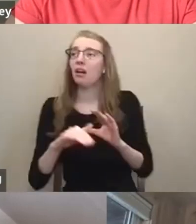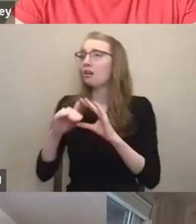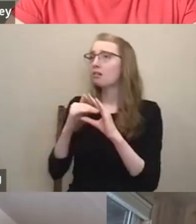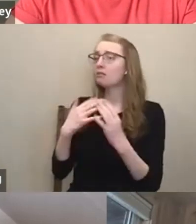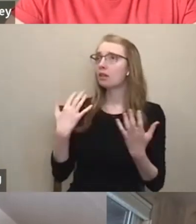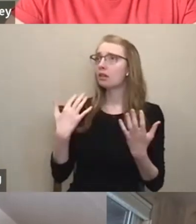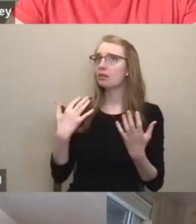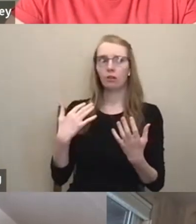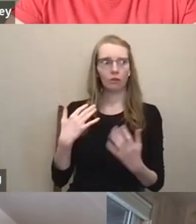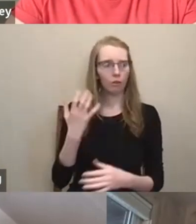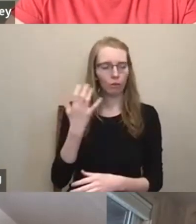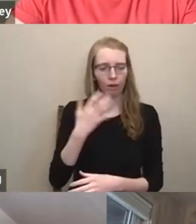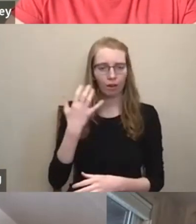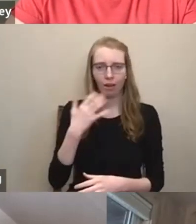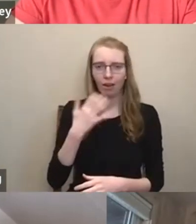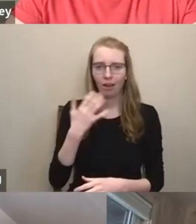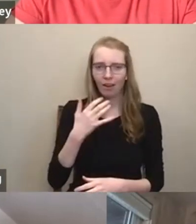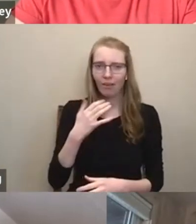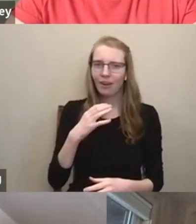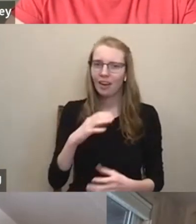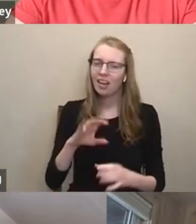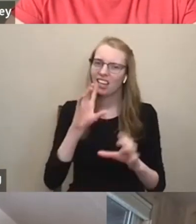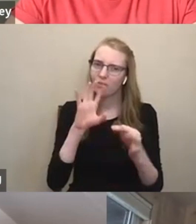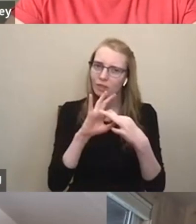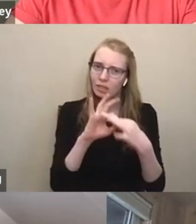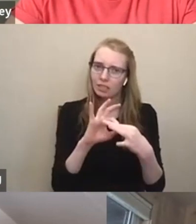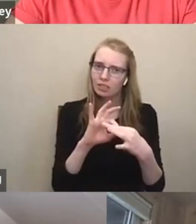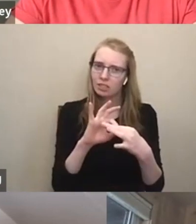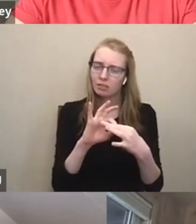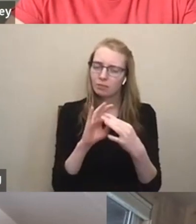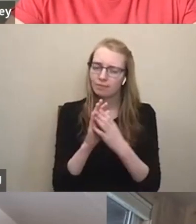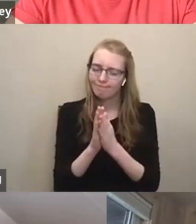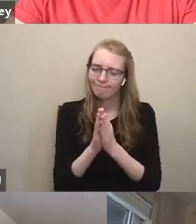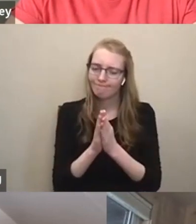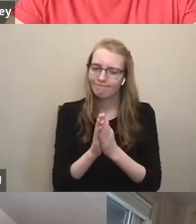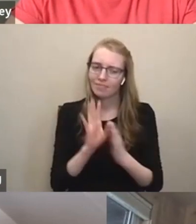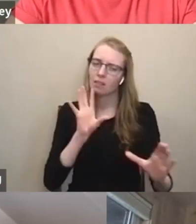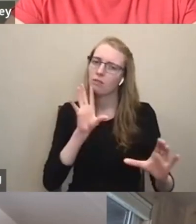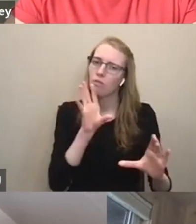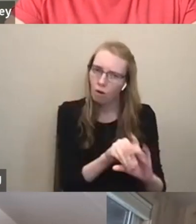transactional, and really just like invest in those relationships, because you can't know.